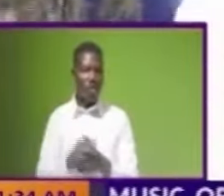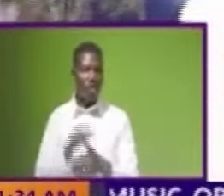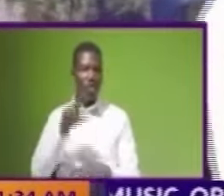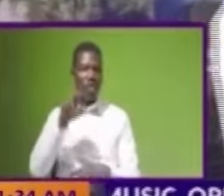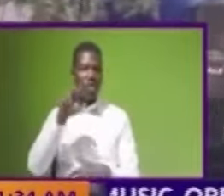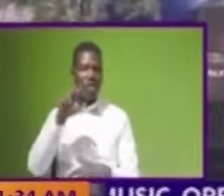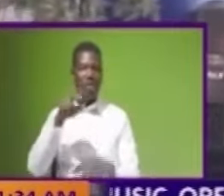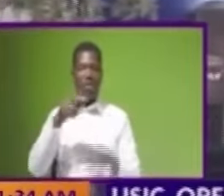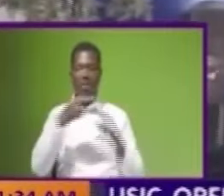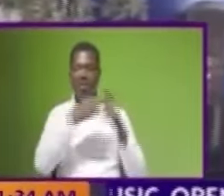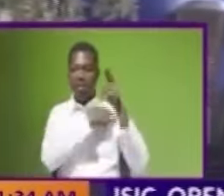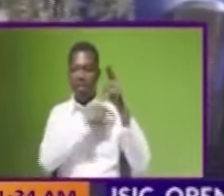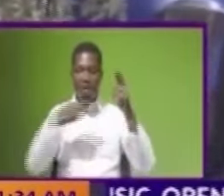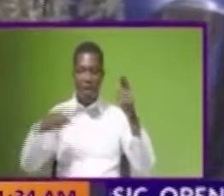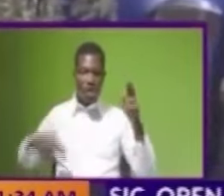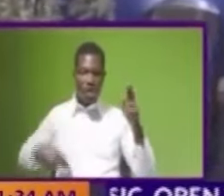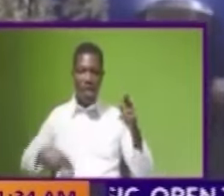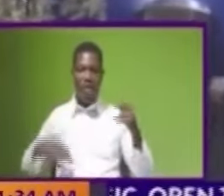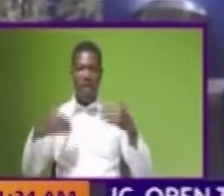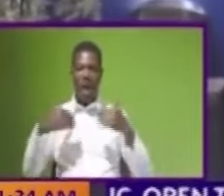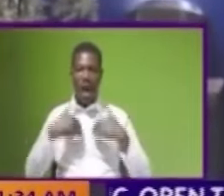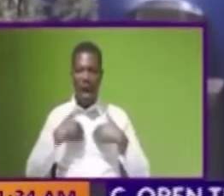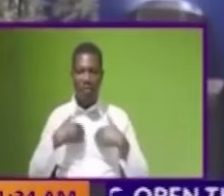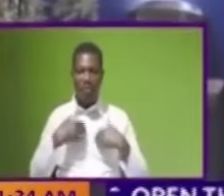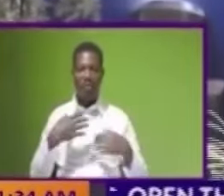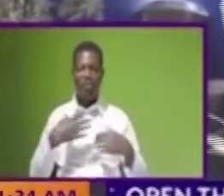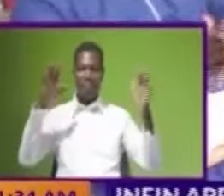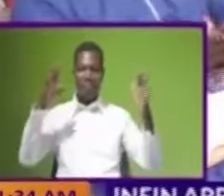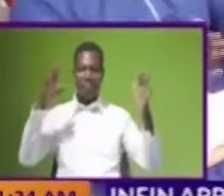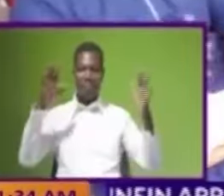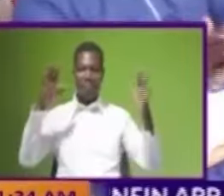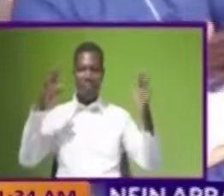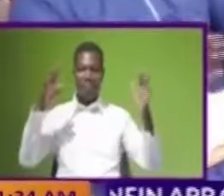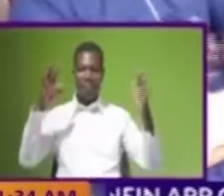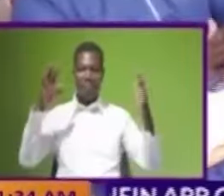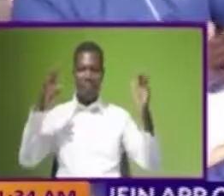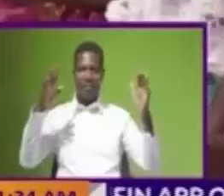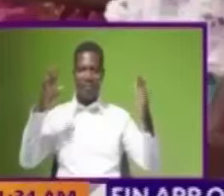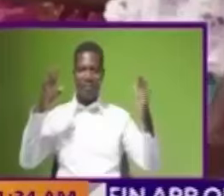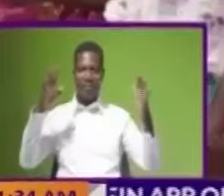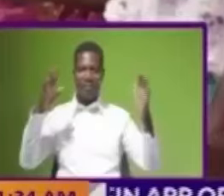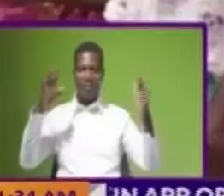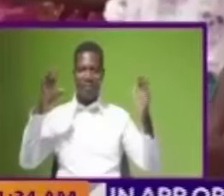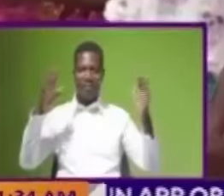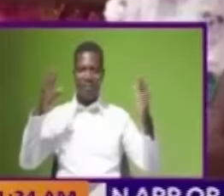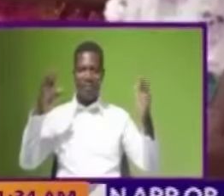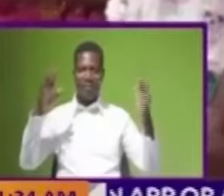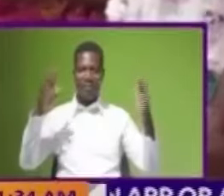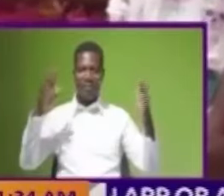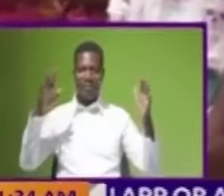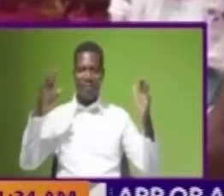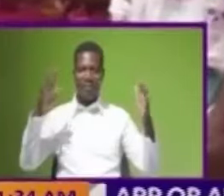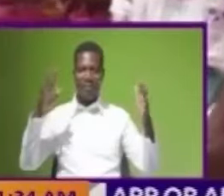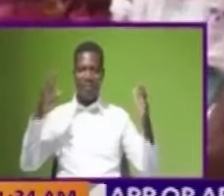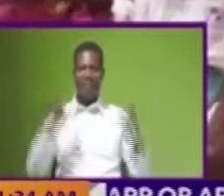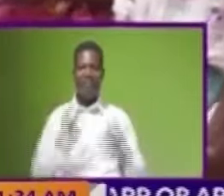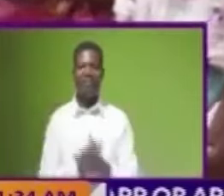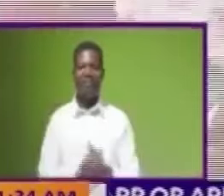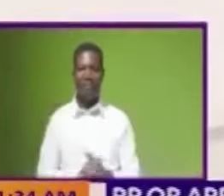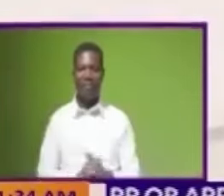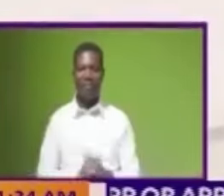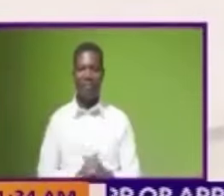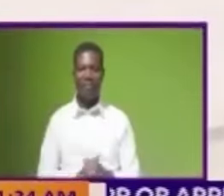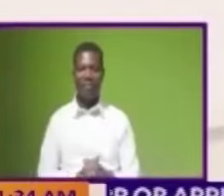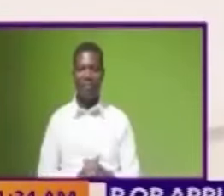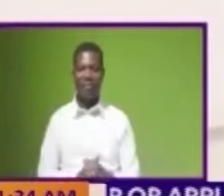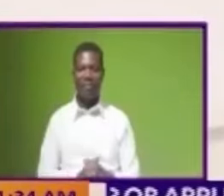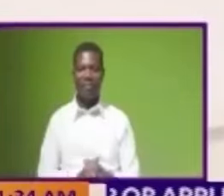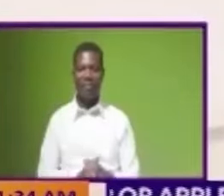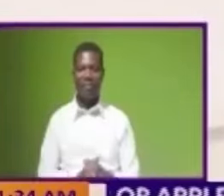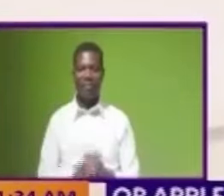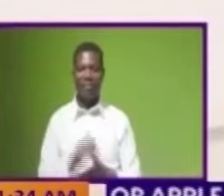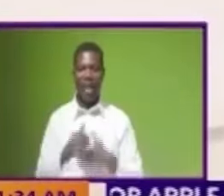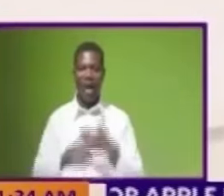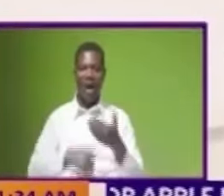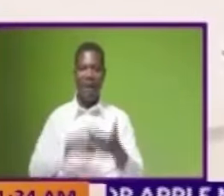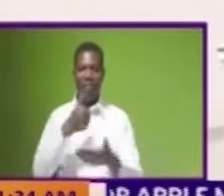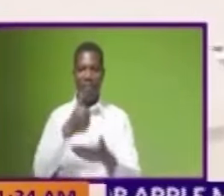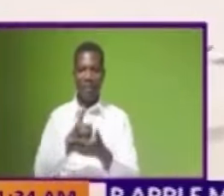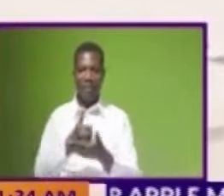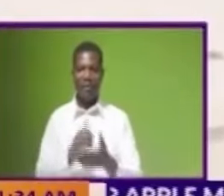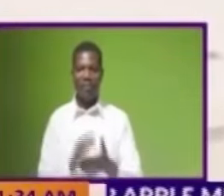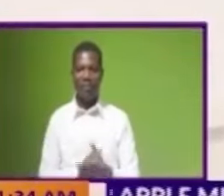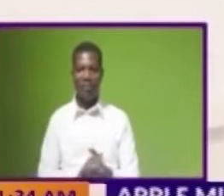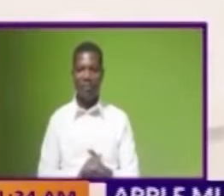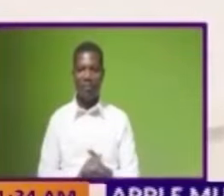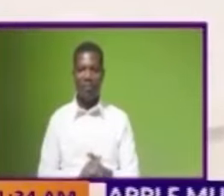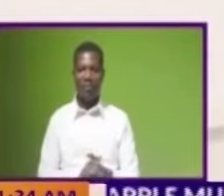Mwata siye. Ene me si de weya. Meni abre kwa we. Manchem papa steve adu. Papa webi ya uwe wapa mechi yao. Ene mami